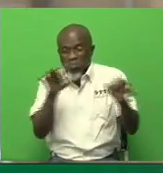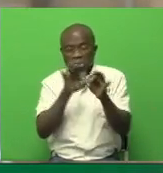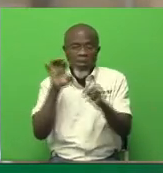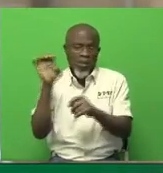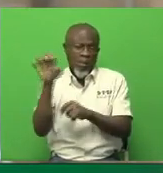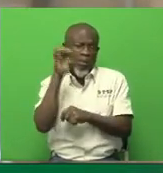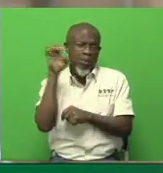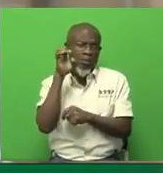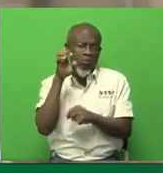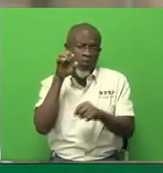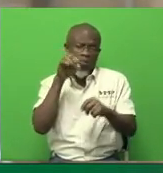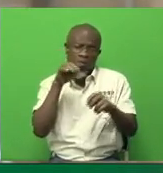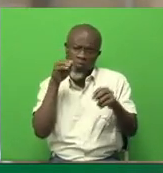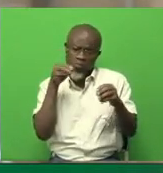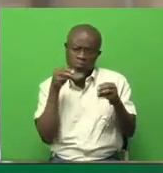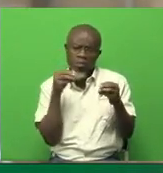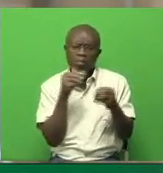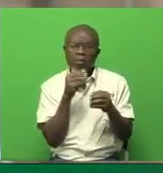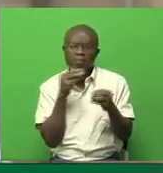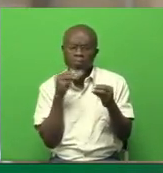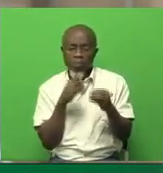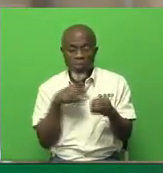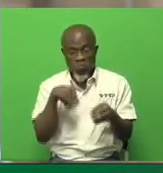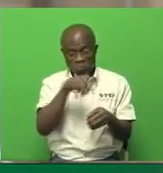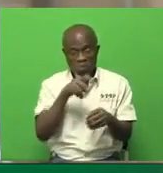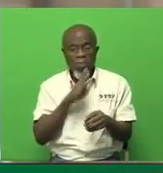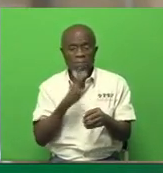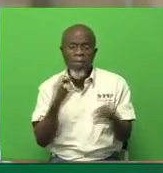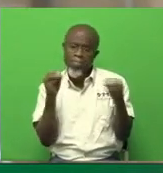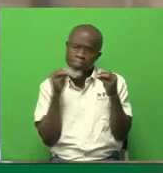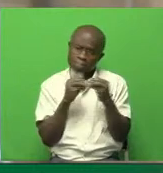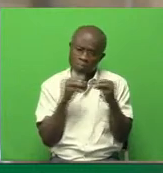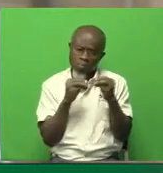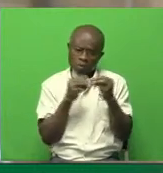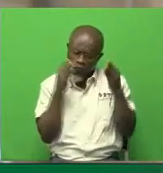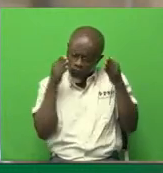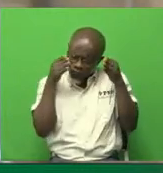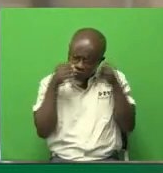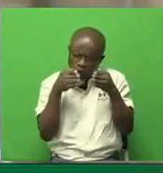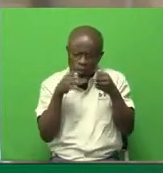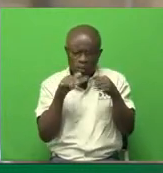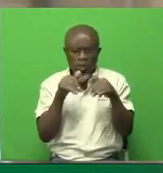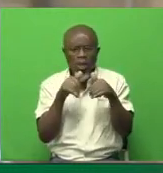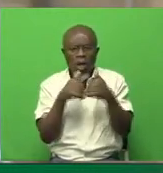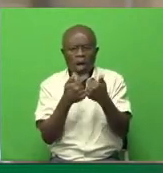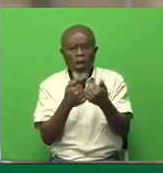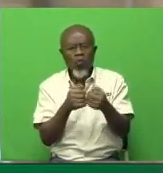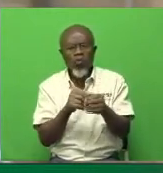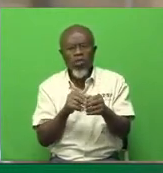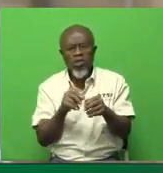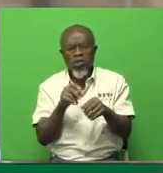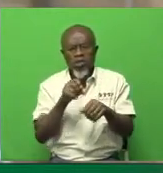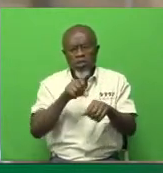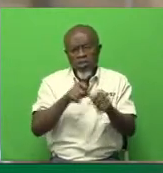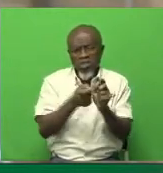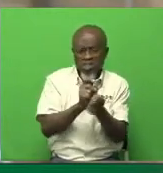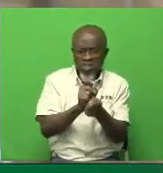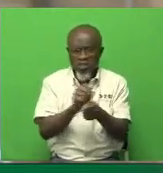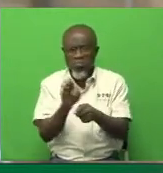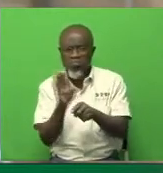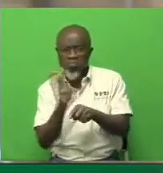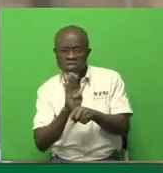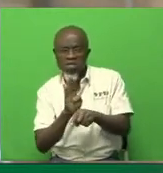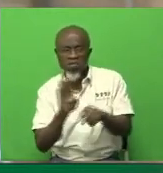engineered landfill that we get on board our beverage container legislation we change the behavior of our citizens